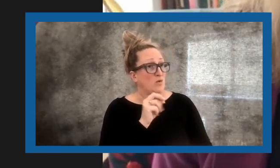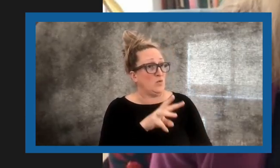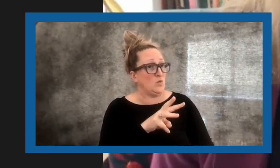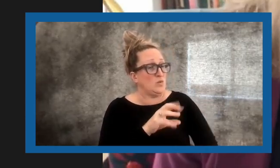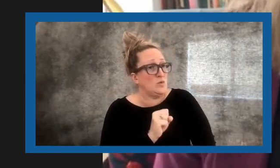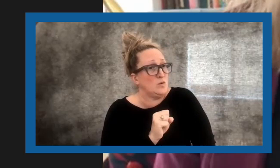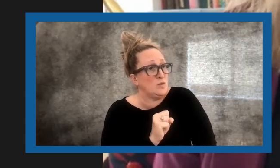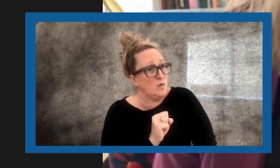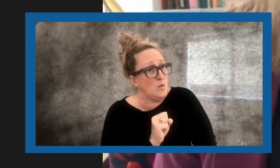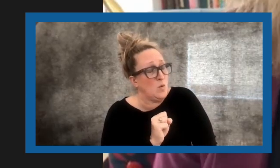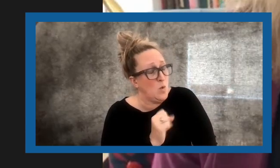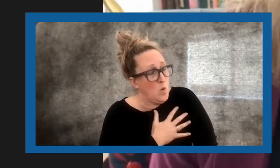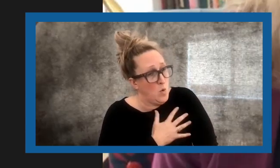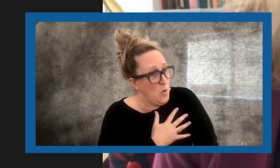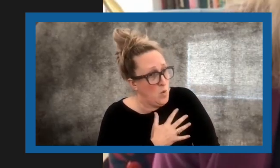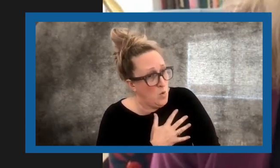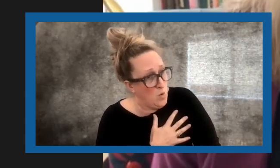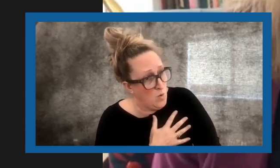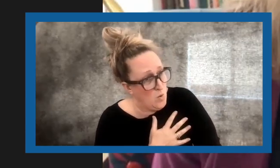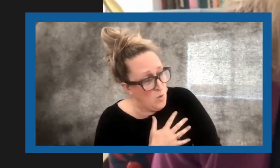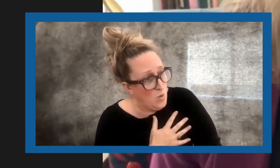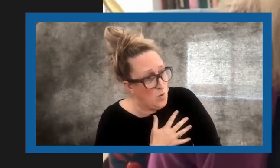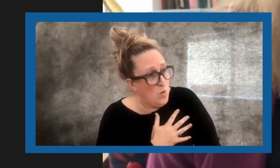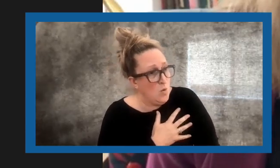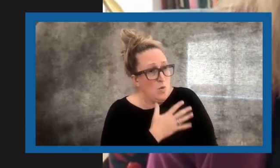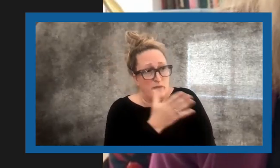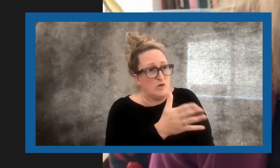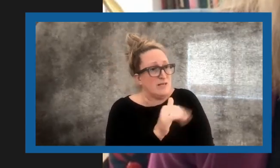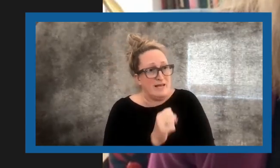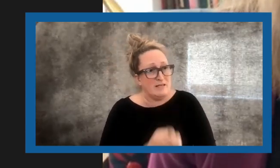And it was like that immediate, that here's the case.